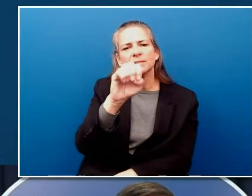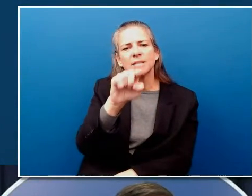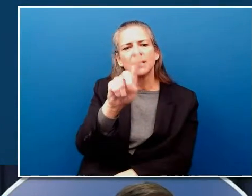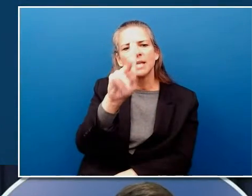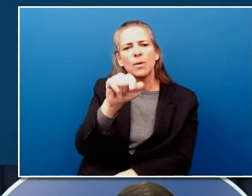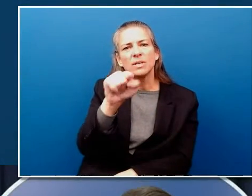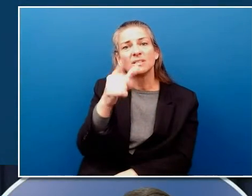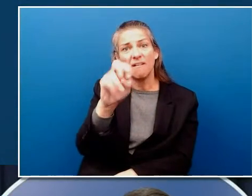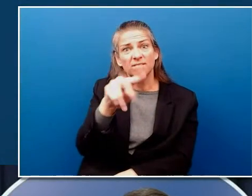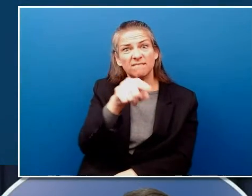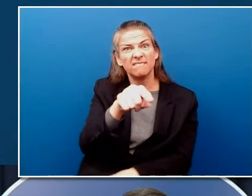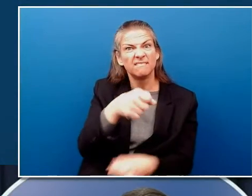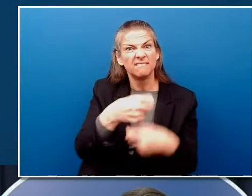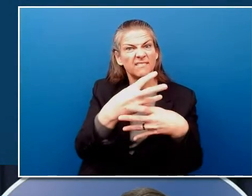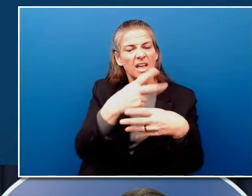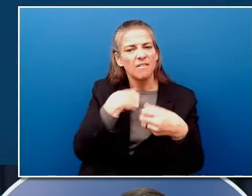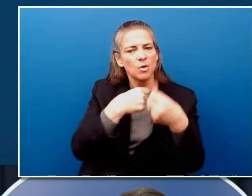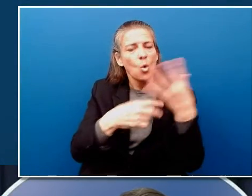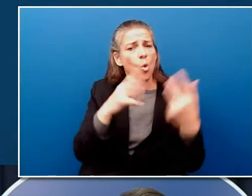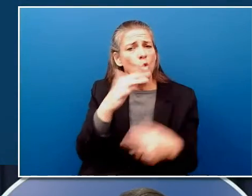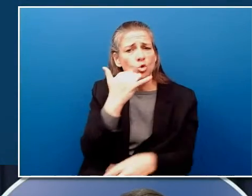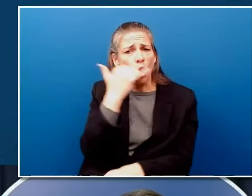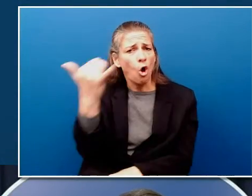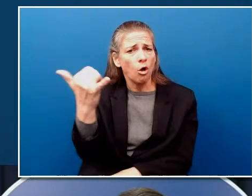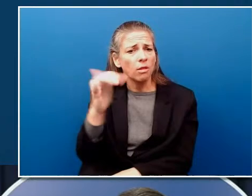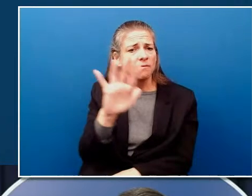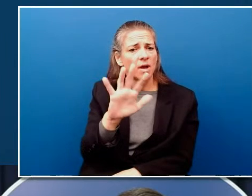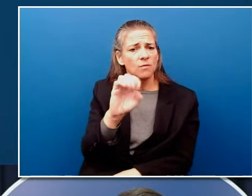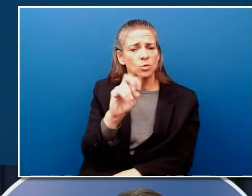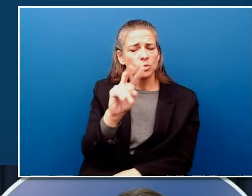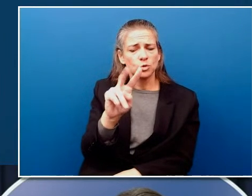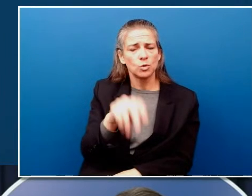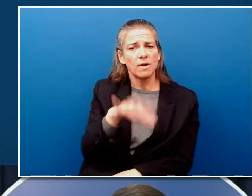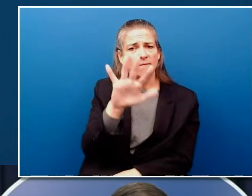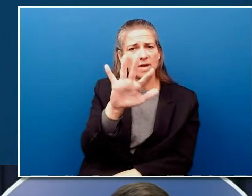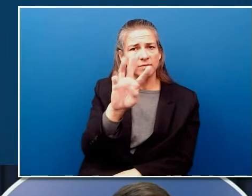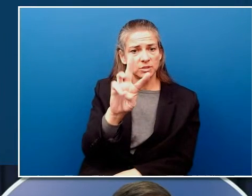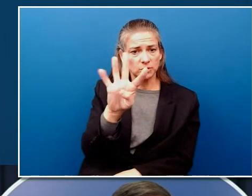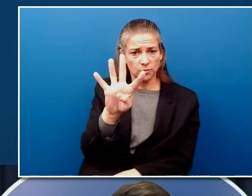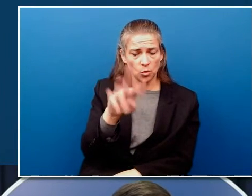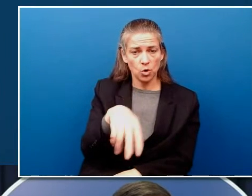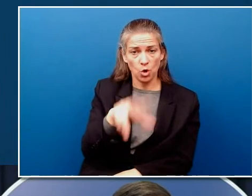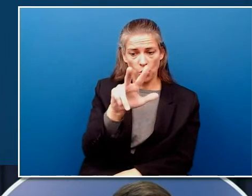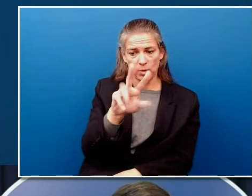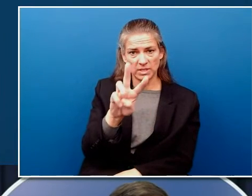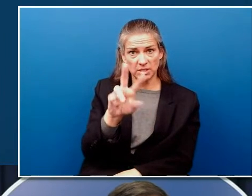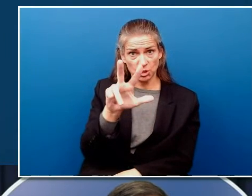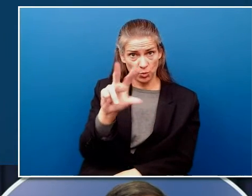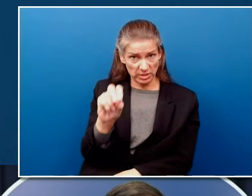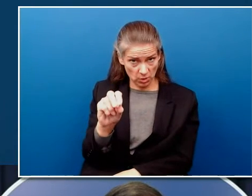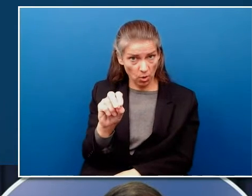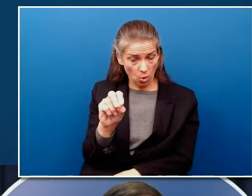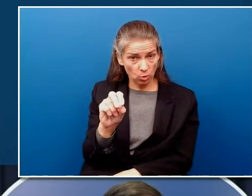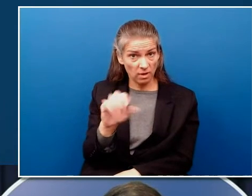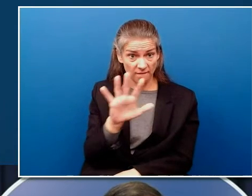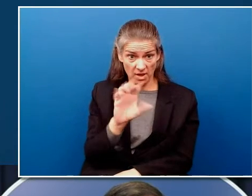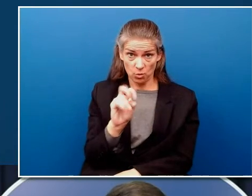the Department of Insurance. That's 502 564 3630.